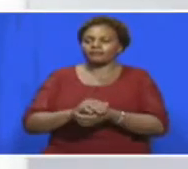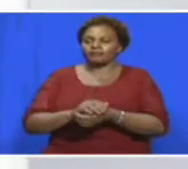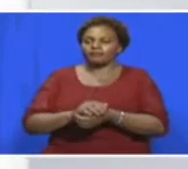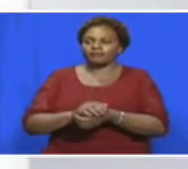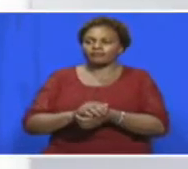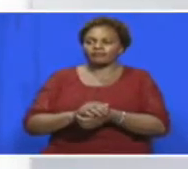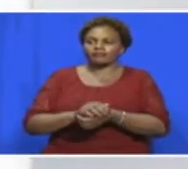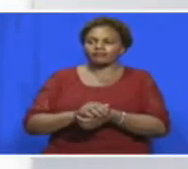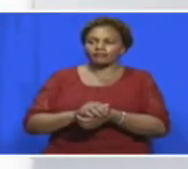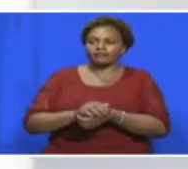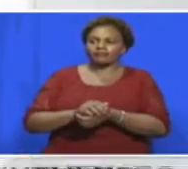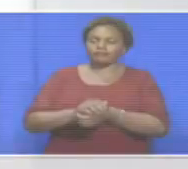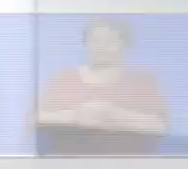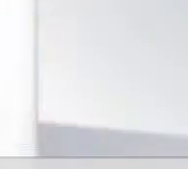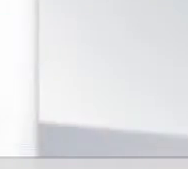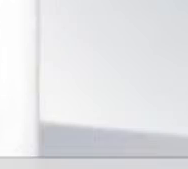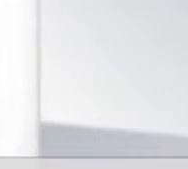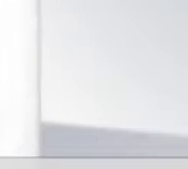the fourth wave